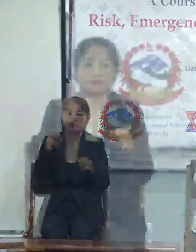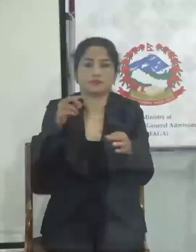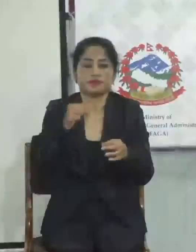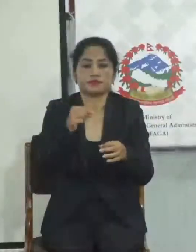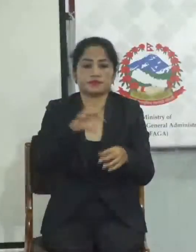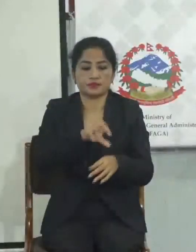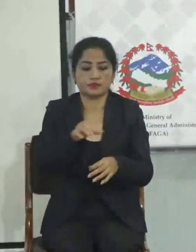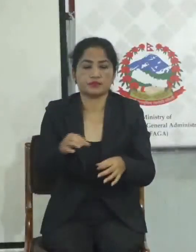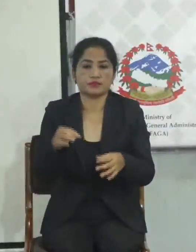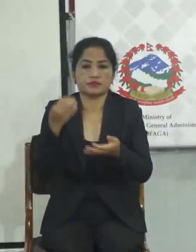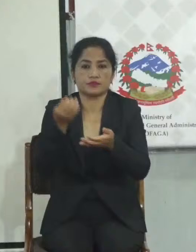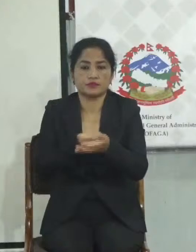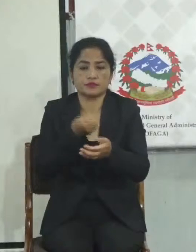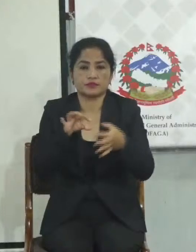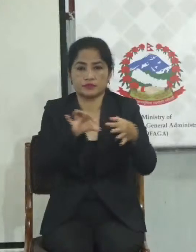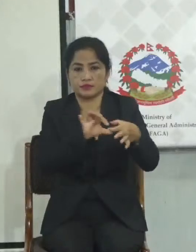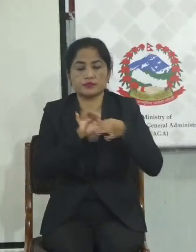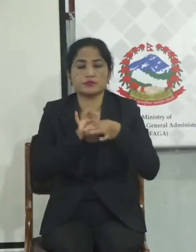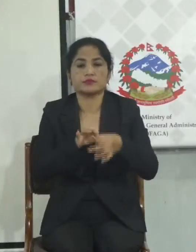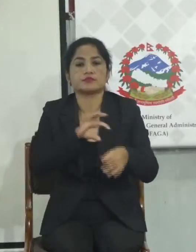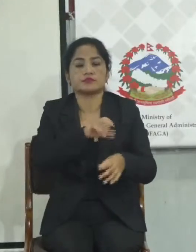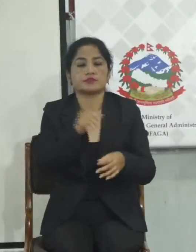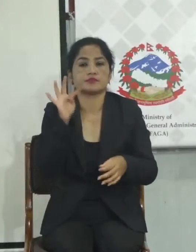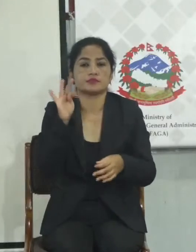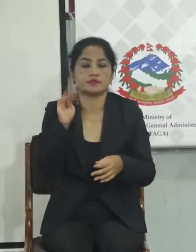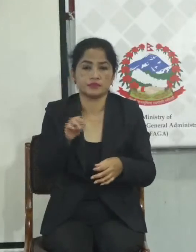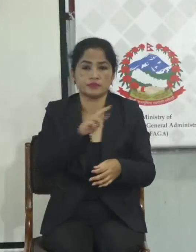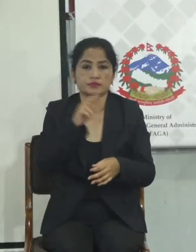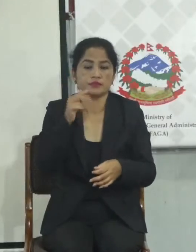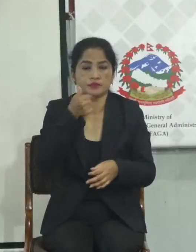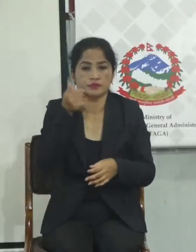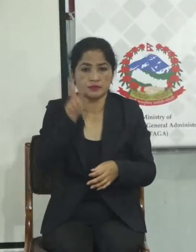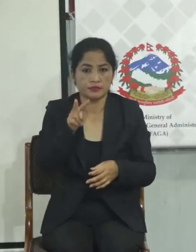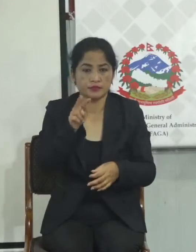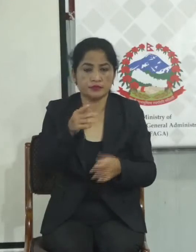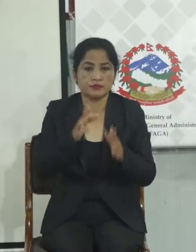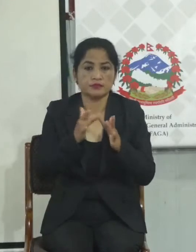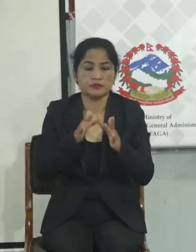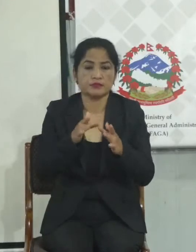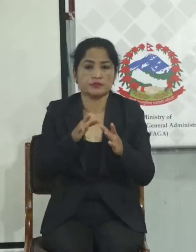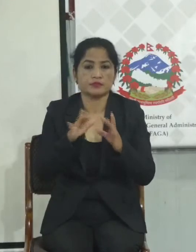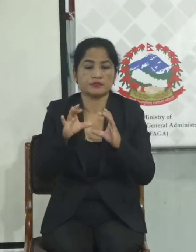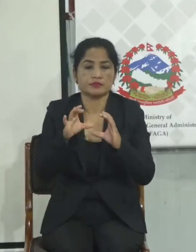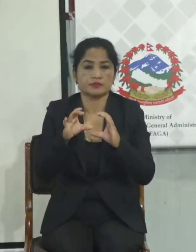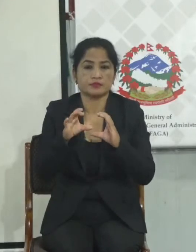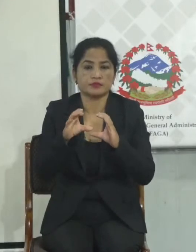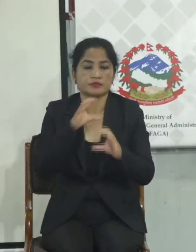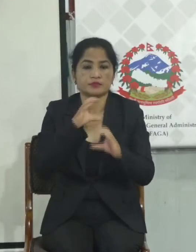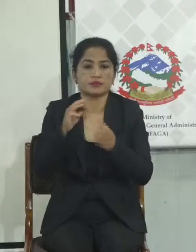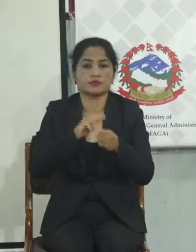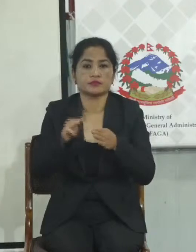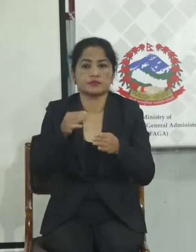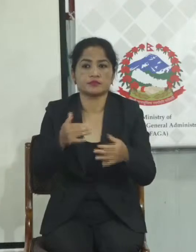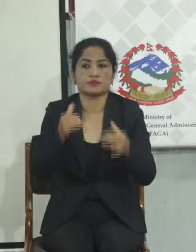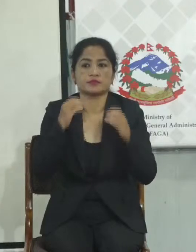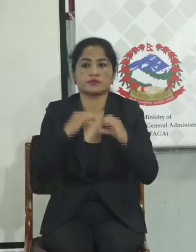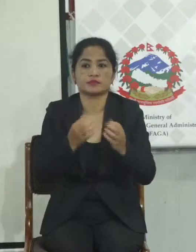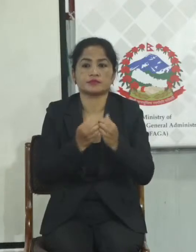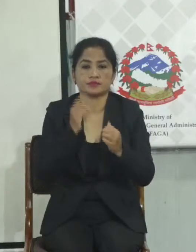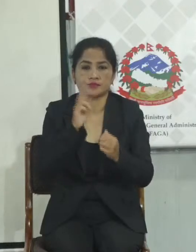and television can be used. And since now we have an amended National Broadcasting Act, where